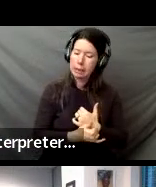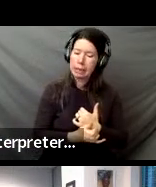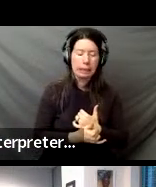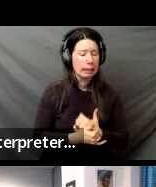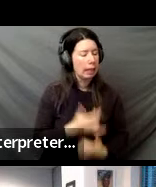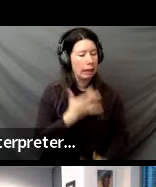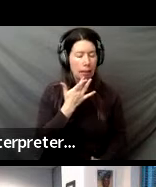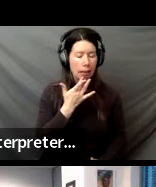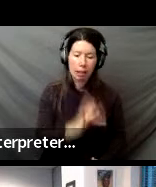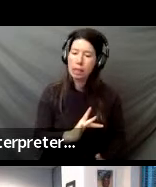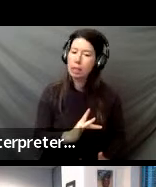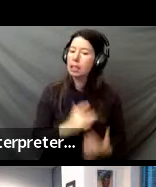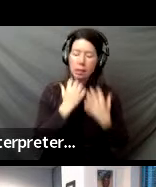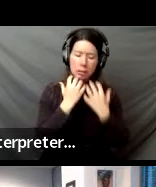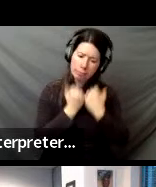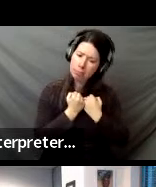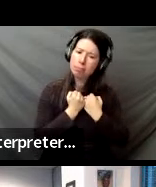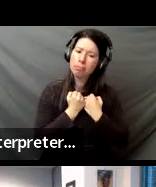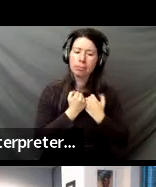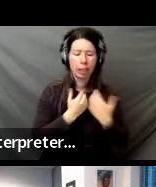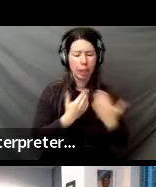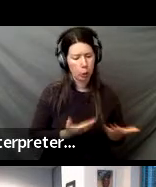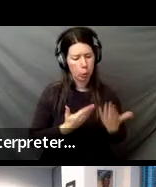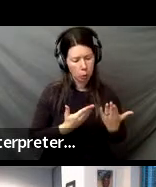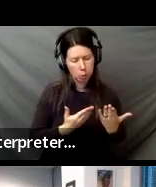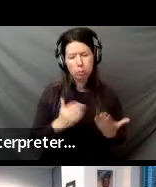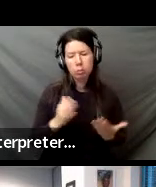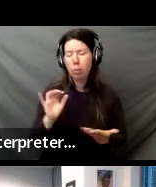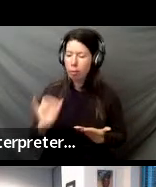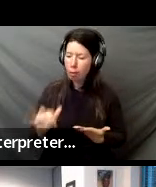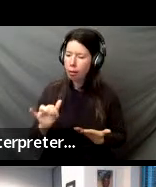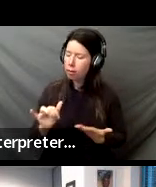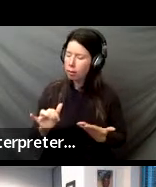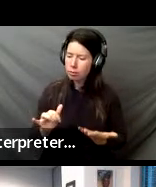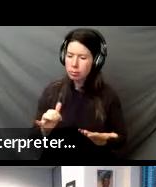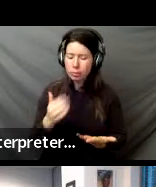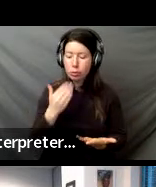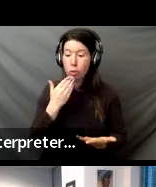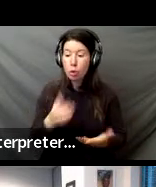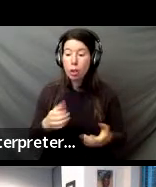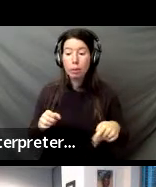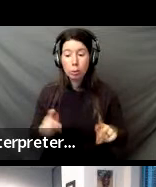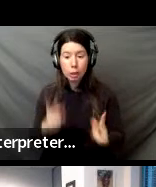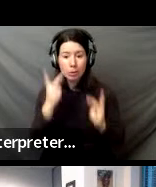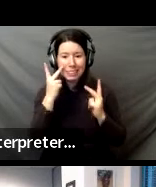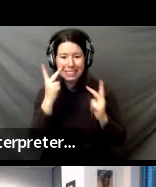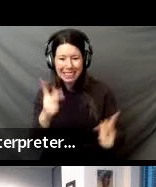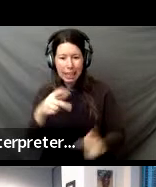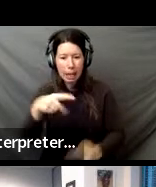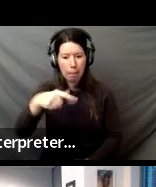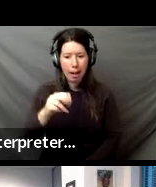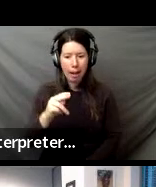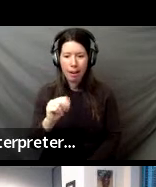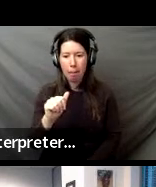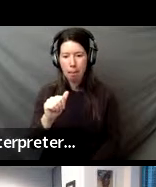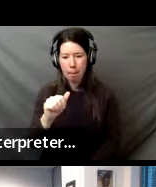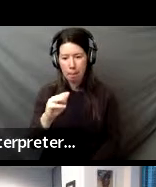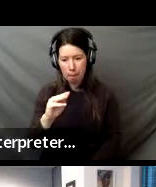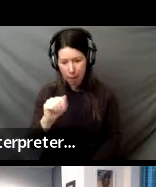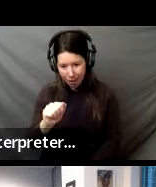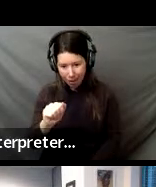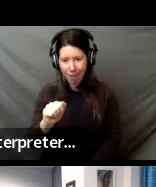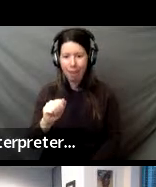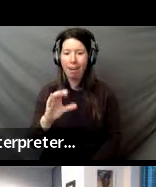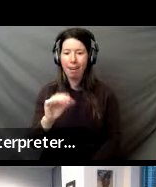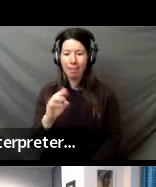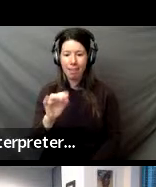of it for me was really to have the opportunity to see ships going through the Panama Canal, because that was one of the places where we went through,